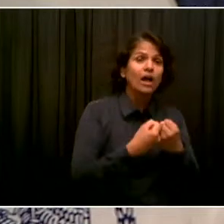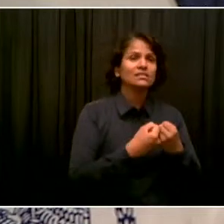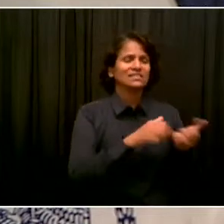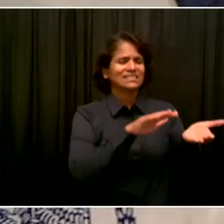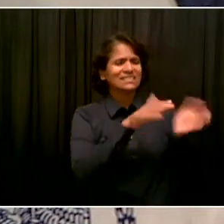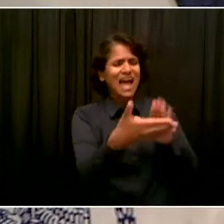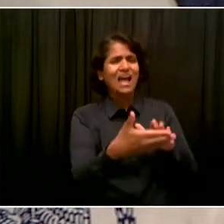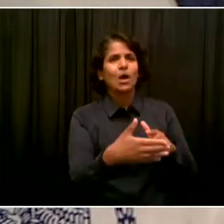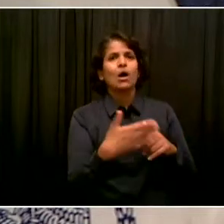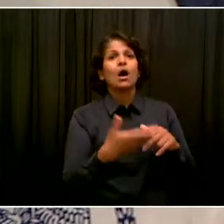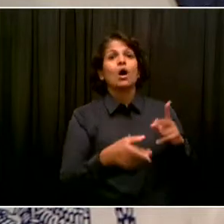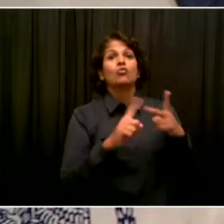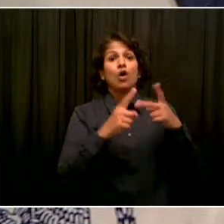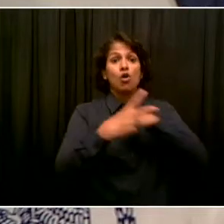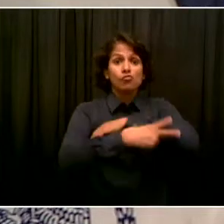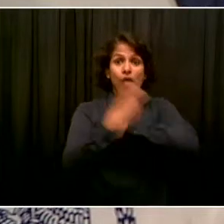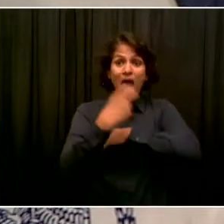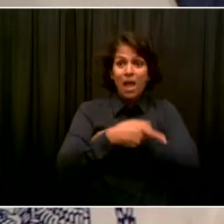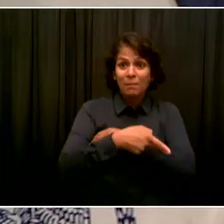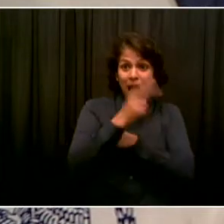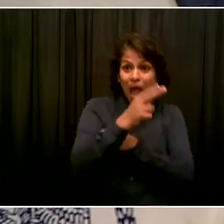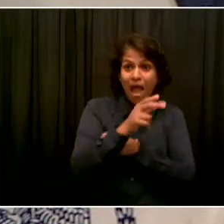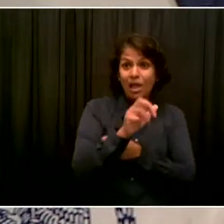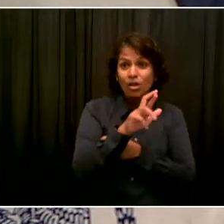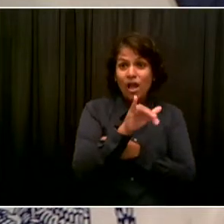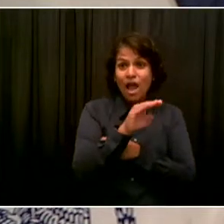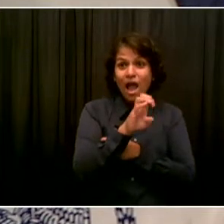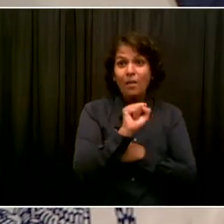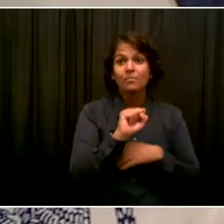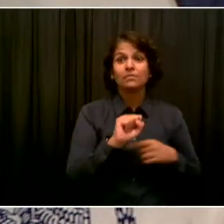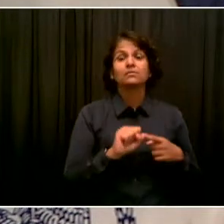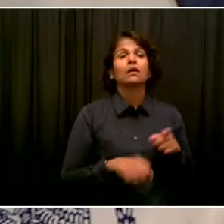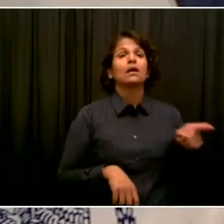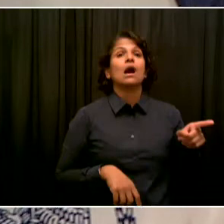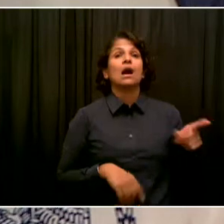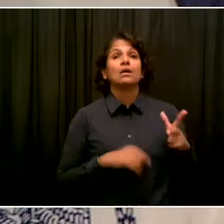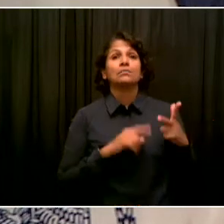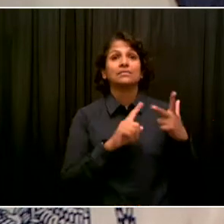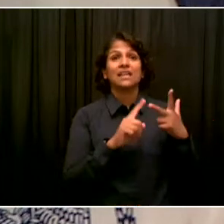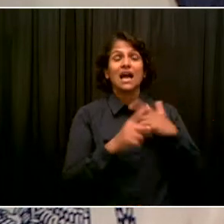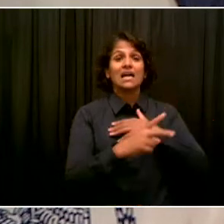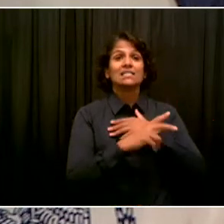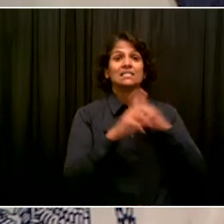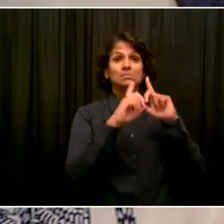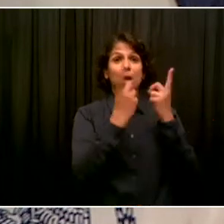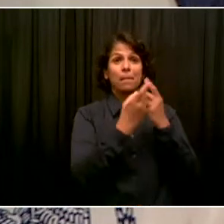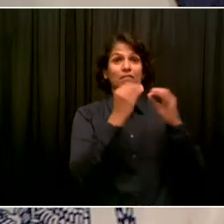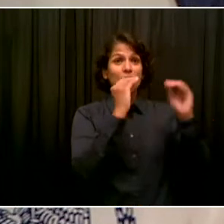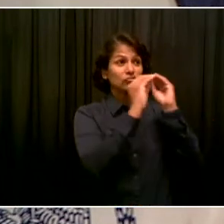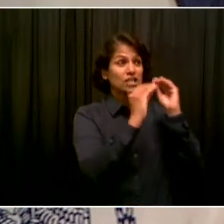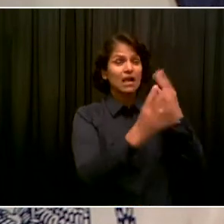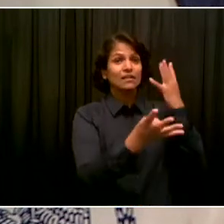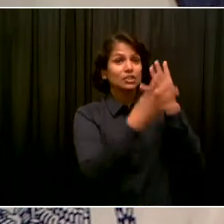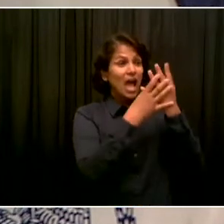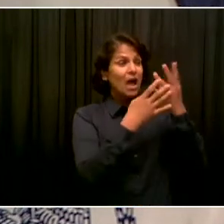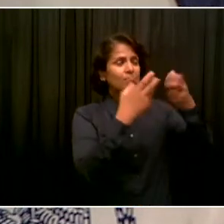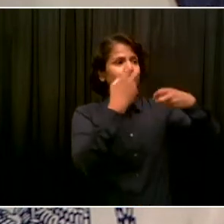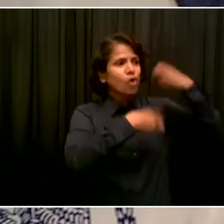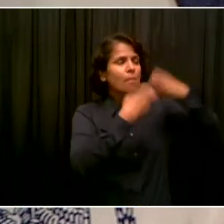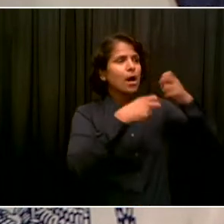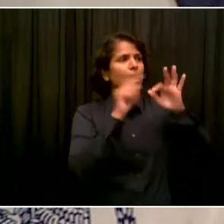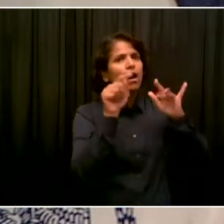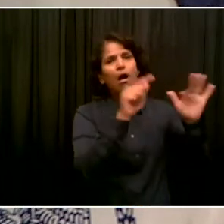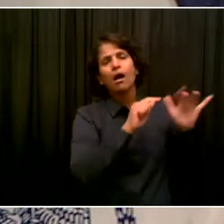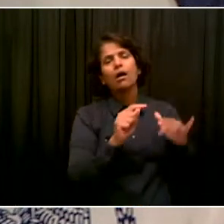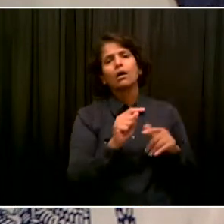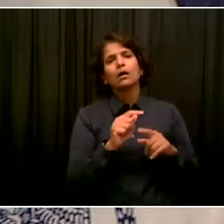crime, some of what we see in terms of Department of Corrections. All of that is because COVID set a whole series of things